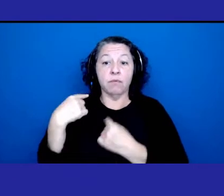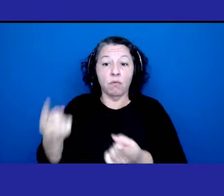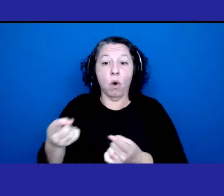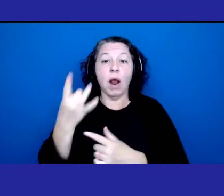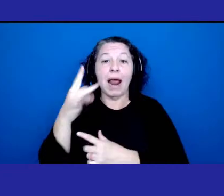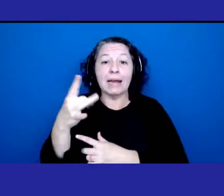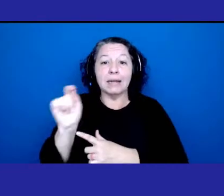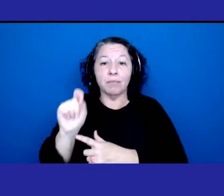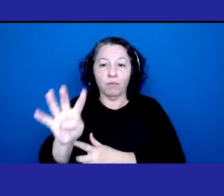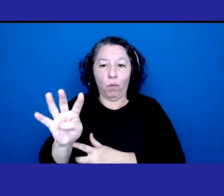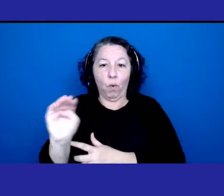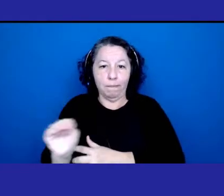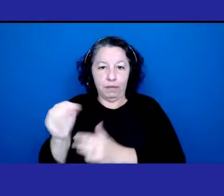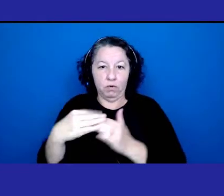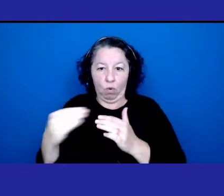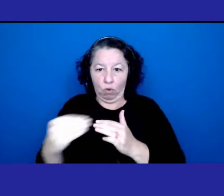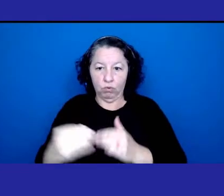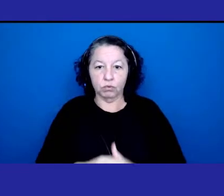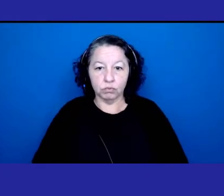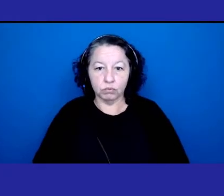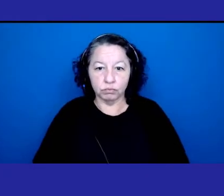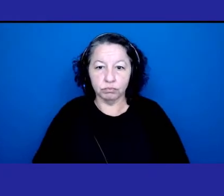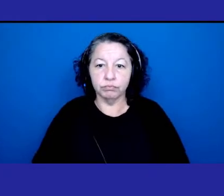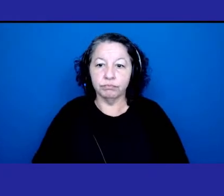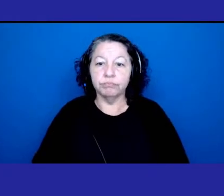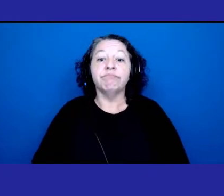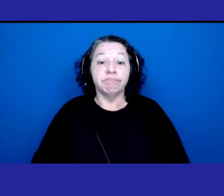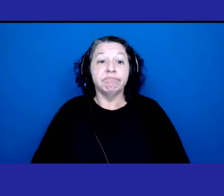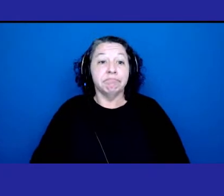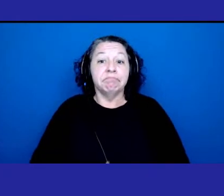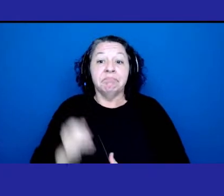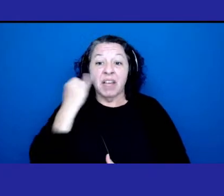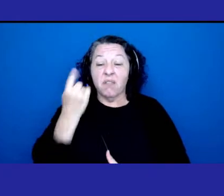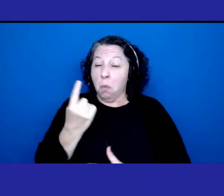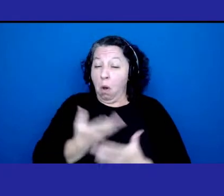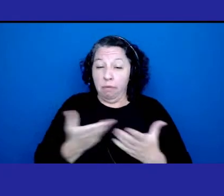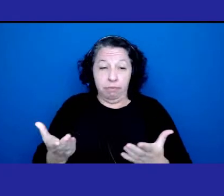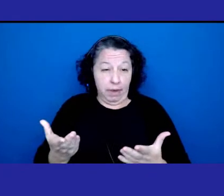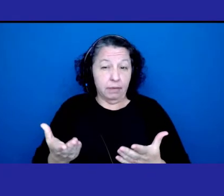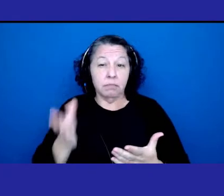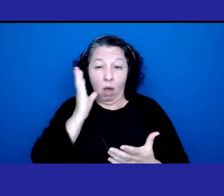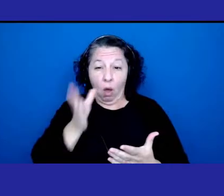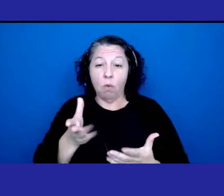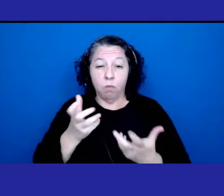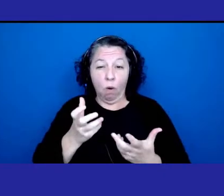$18.4 million. If there's one thing that I would like for you